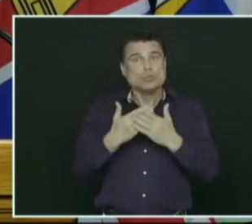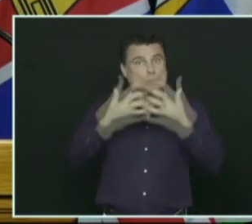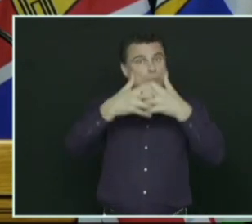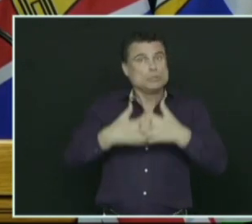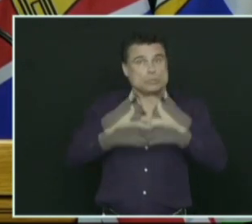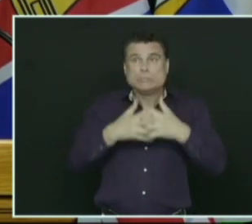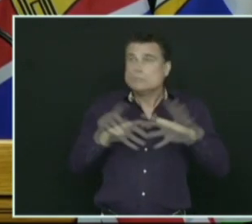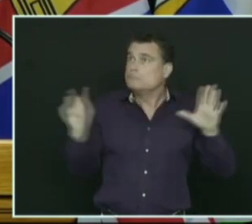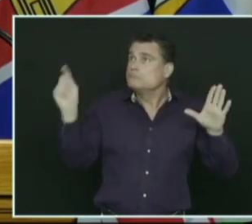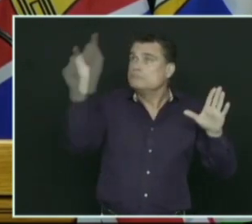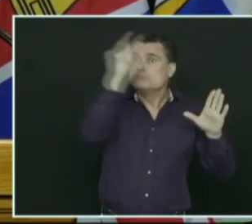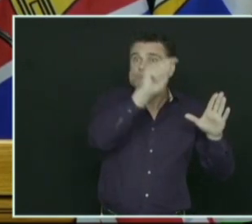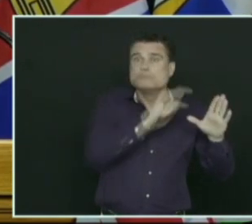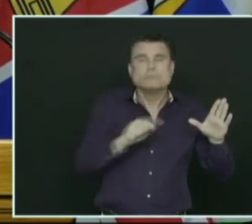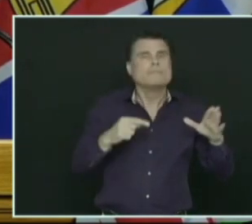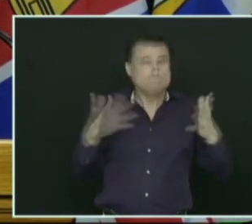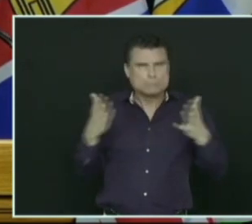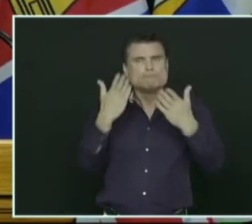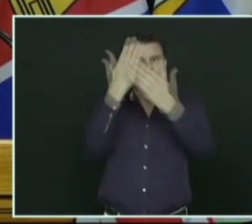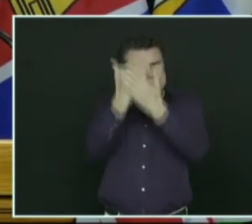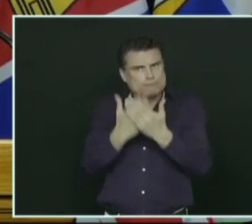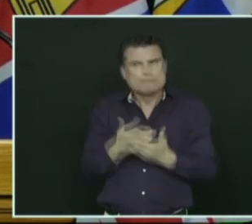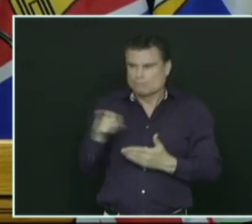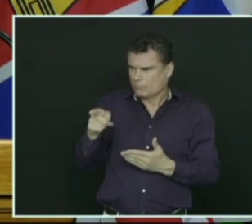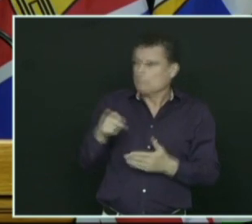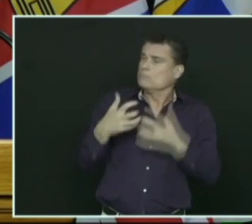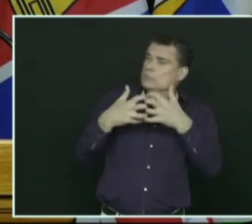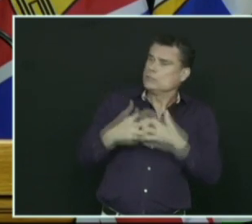is from Les Lane, Times columnist.